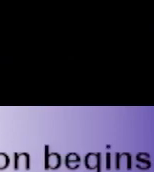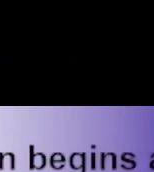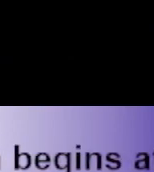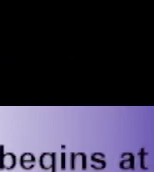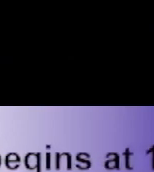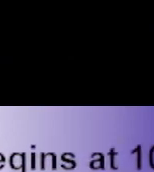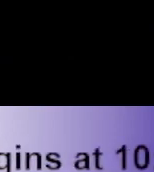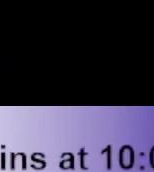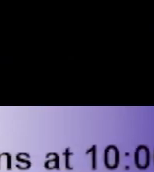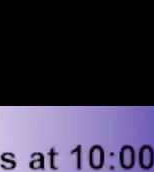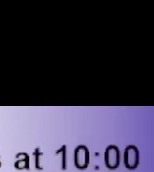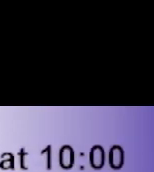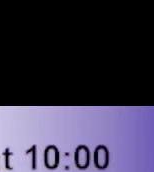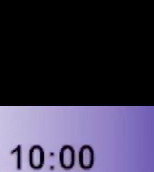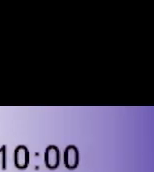Uniformity